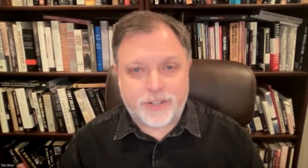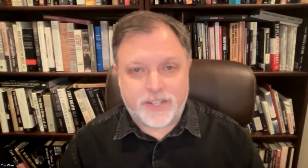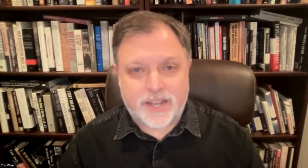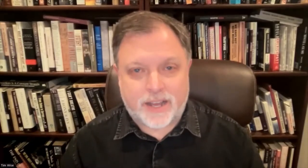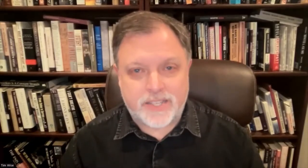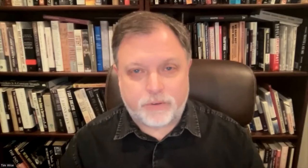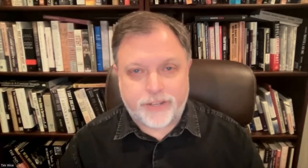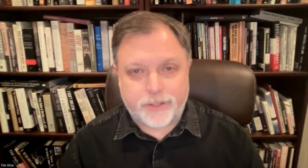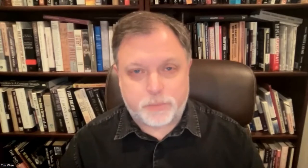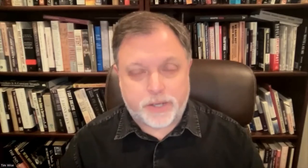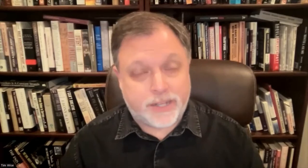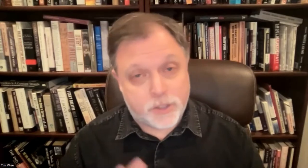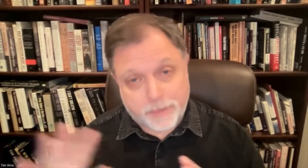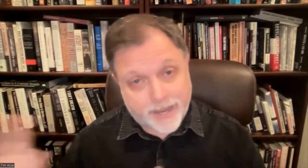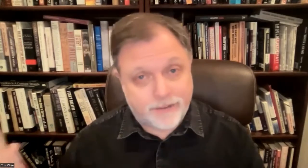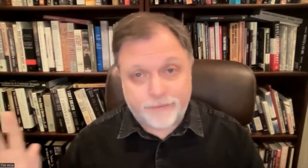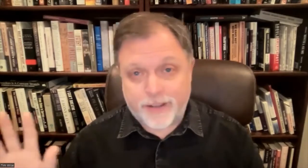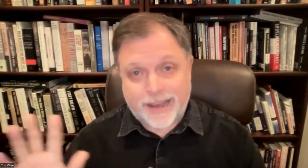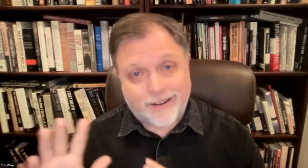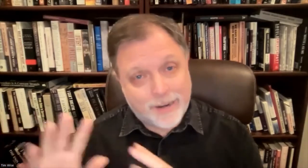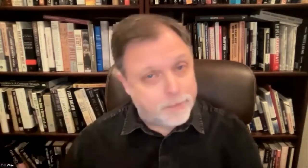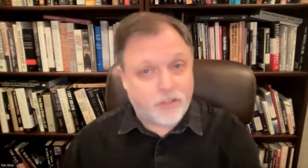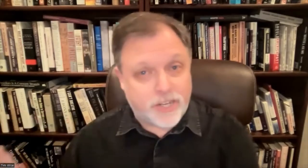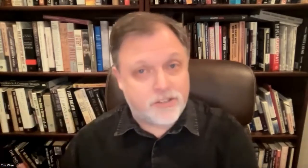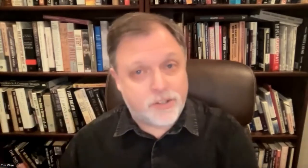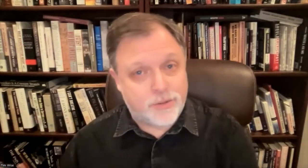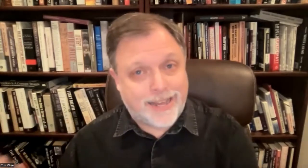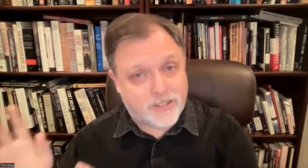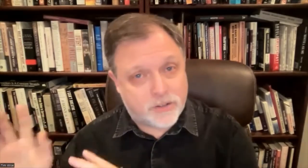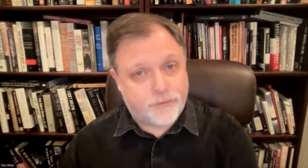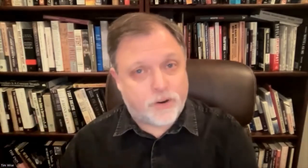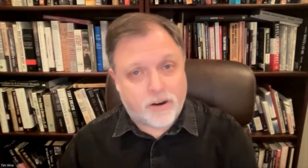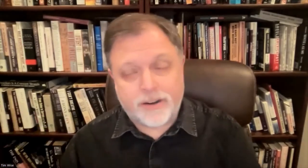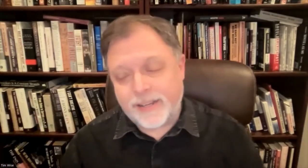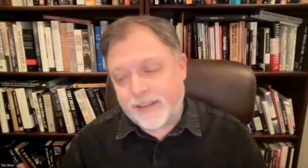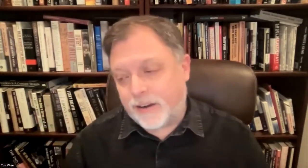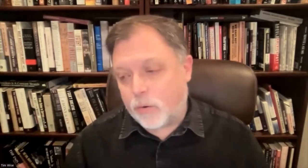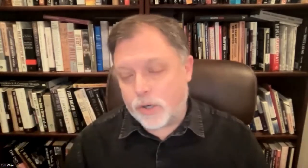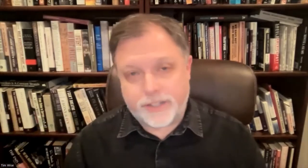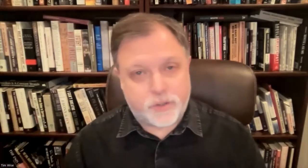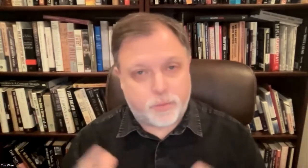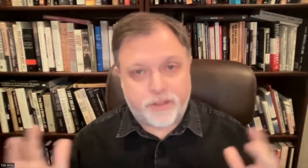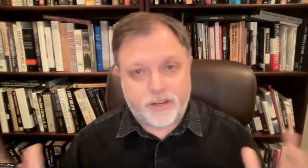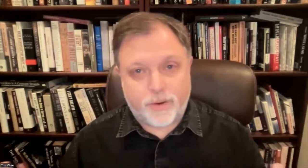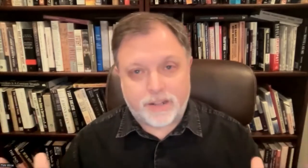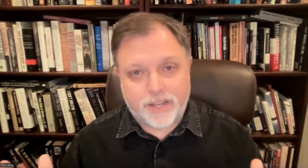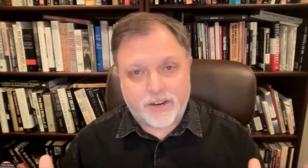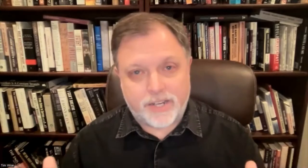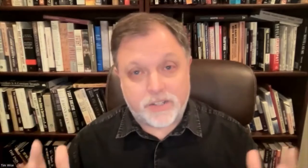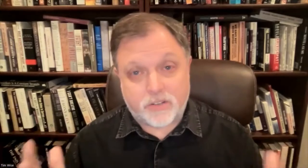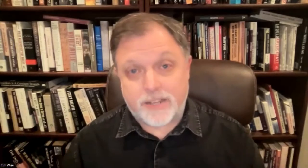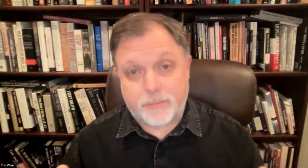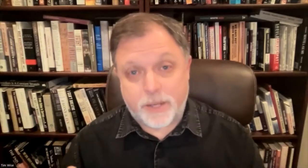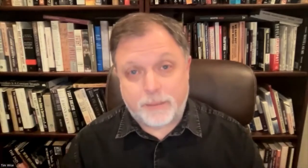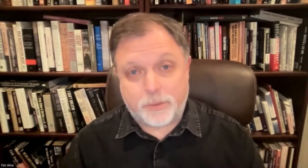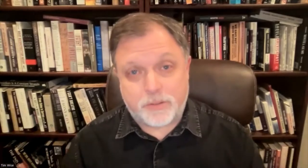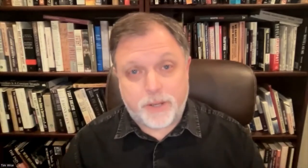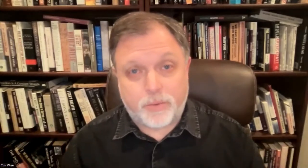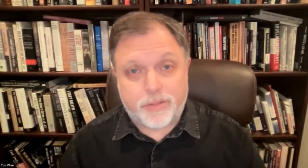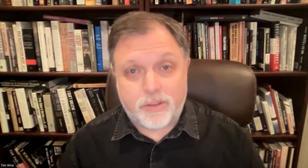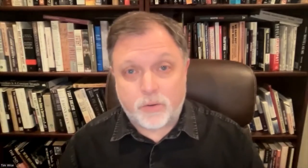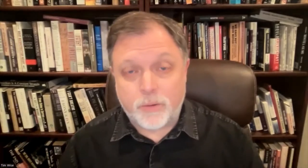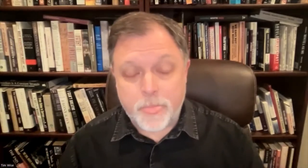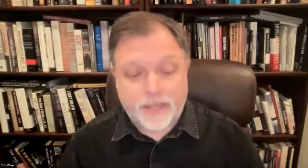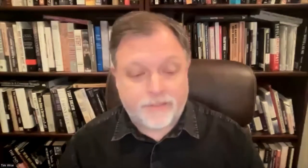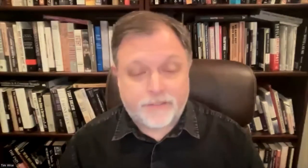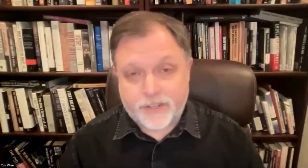person for these kinds of events. But in spite of our inability to do that so far, or at least with any regularity, it's great to be able to be